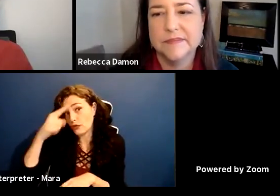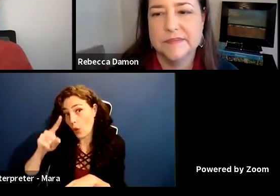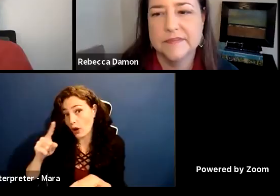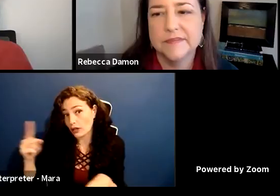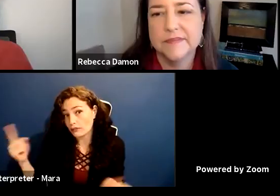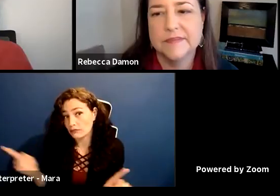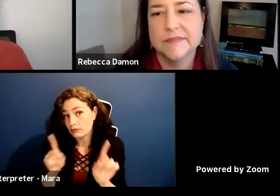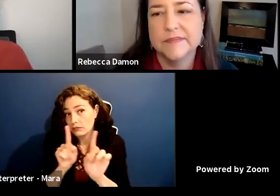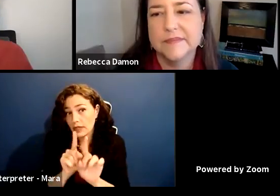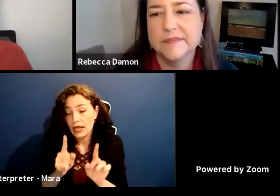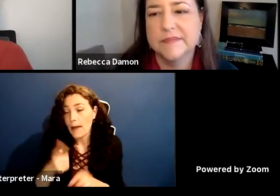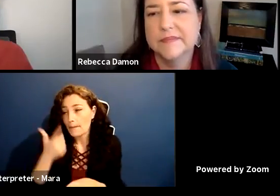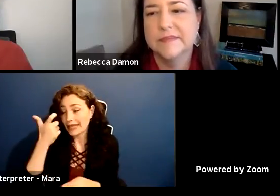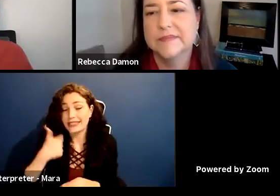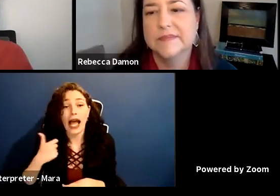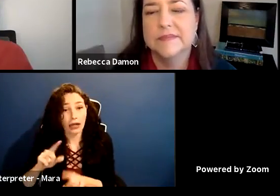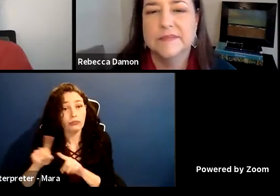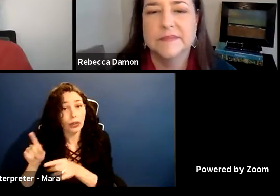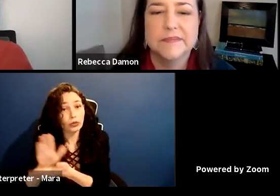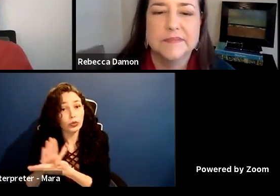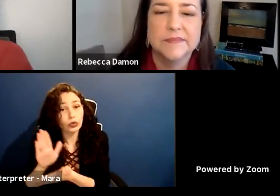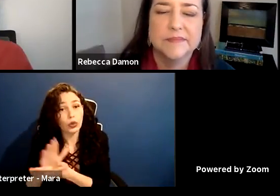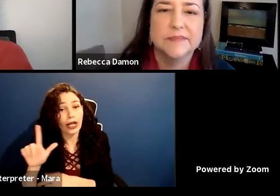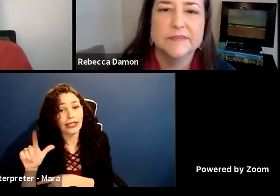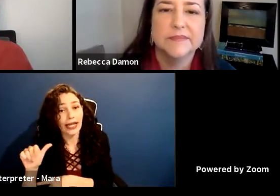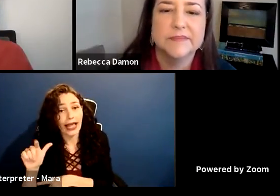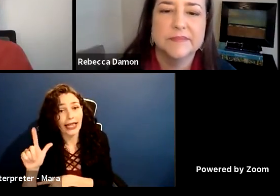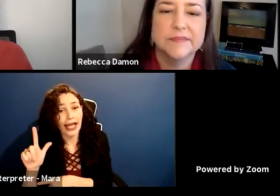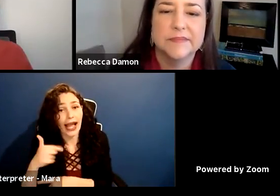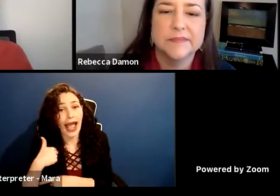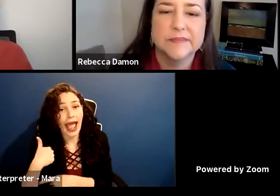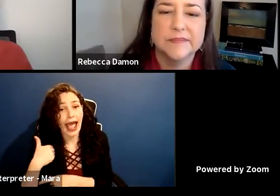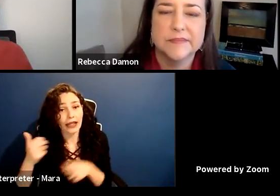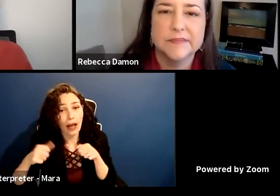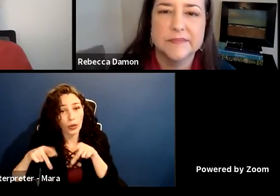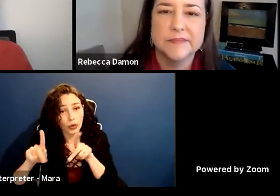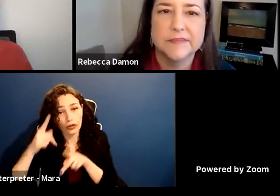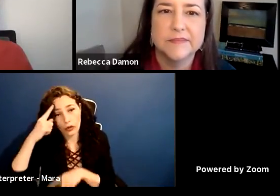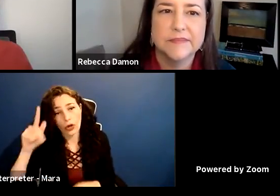Angeles, I had the opportunity to intern for what was then Time Warner